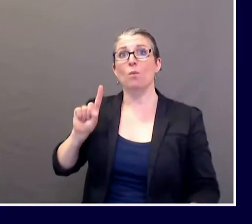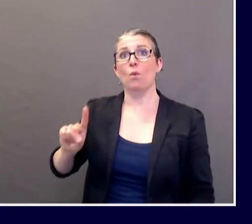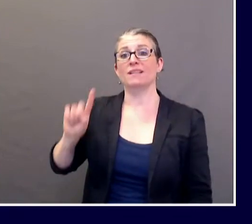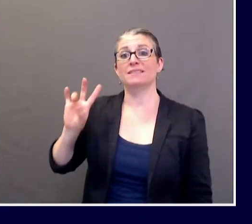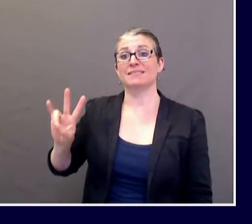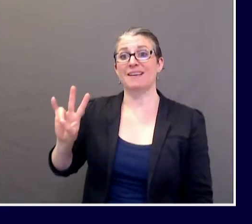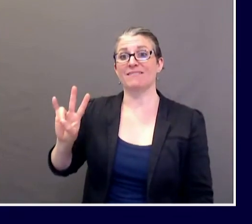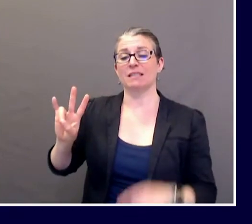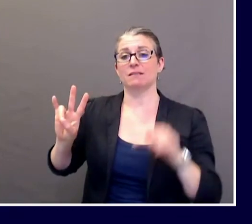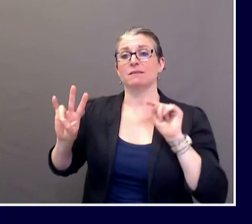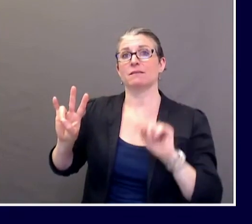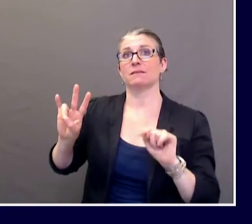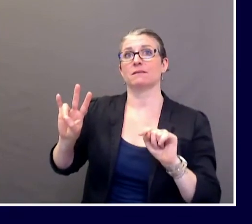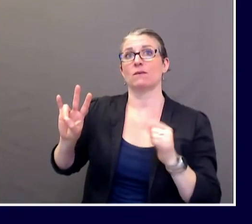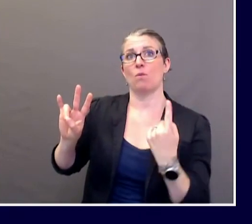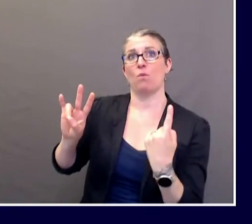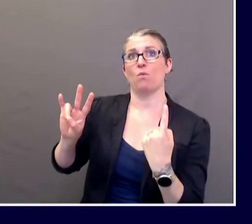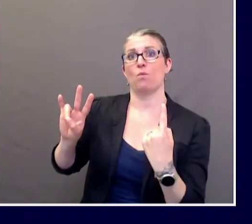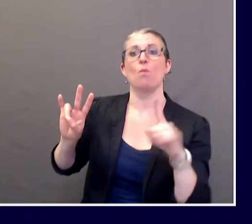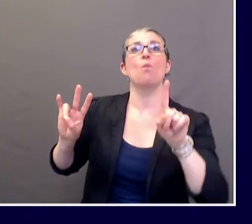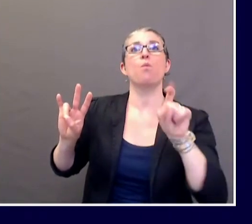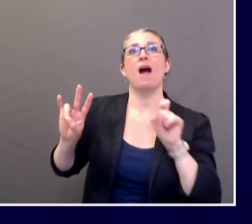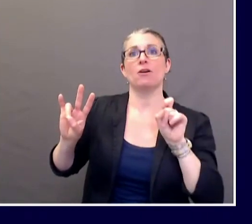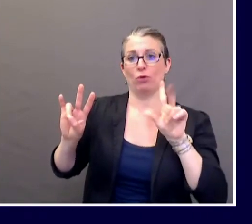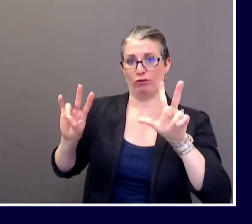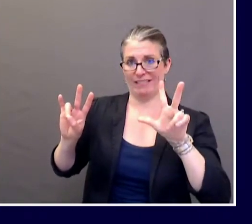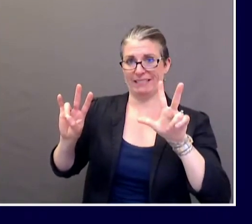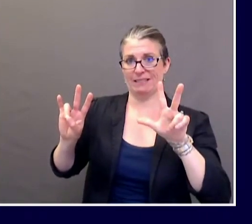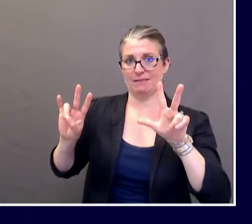have detected 103.